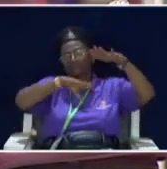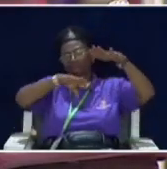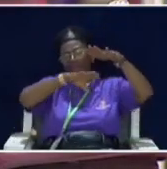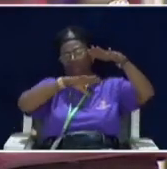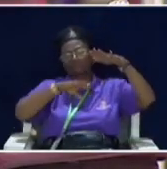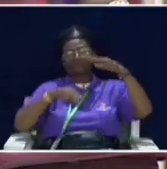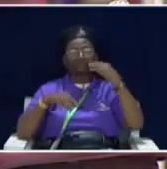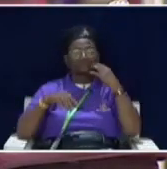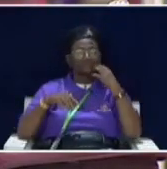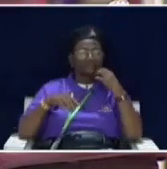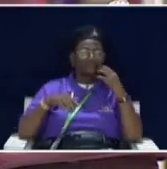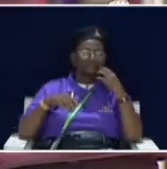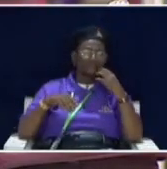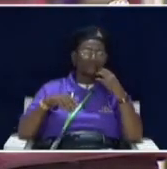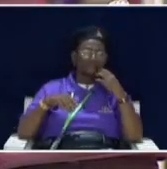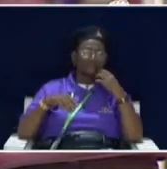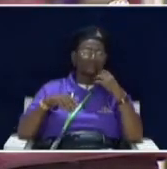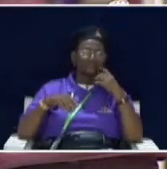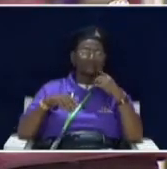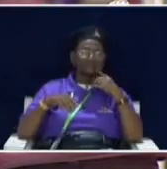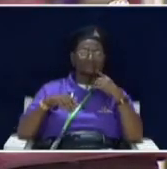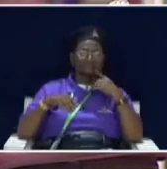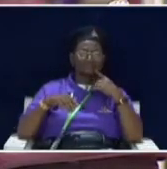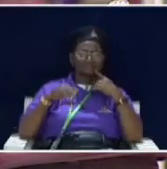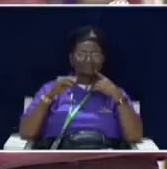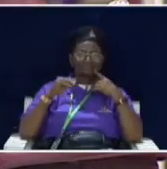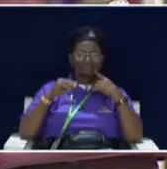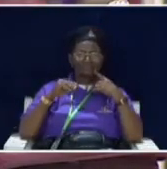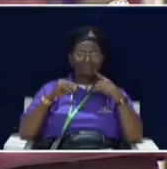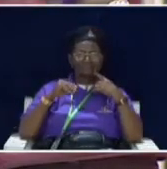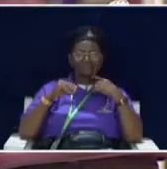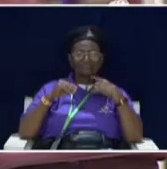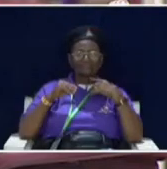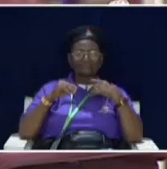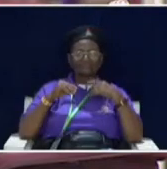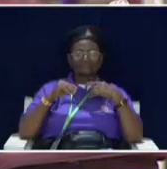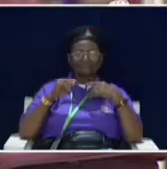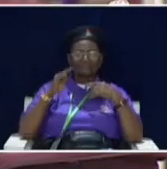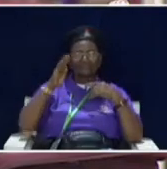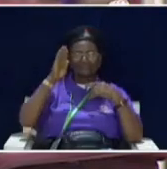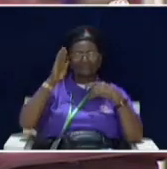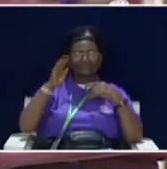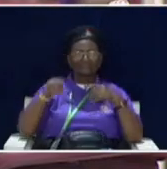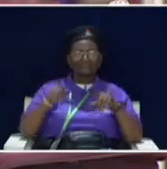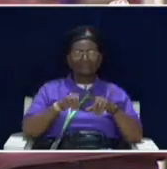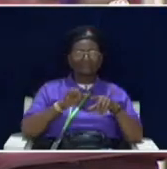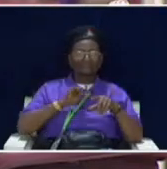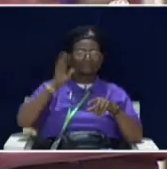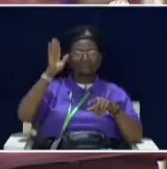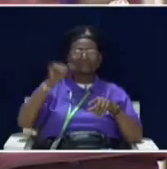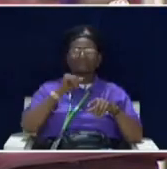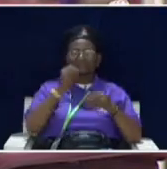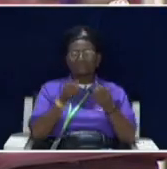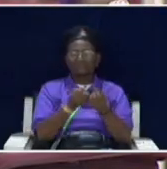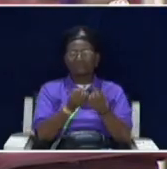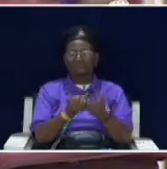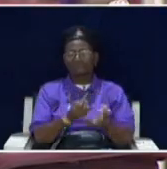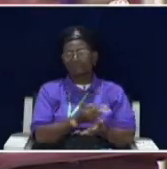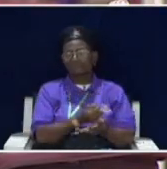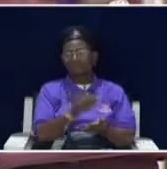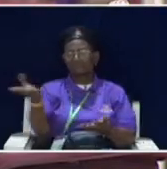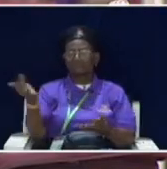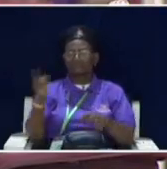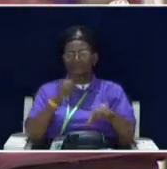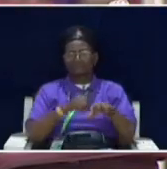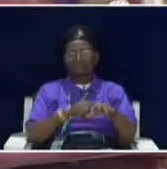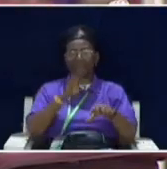won isale tin sale pepe ni won ma wa ti wa ma wo won latokere rere. So I'm not going to waste time on that. I'll probably just